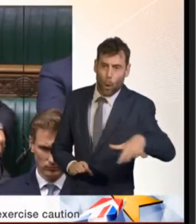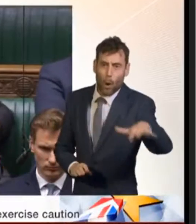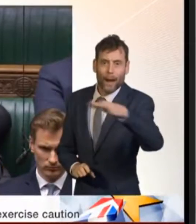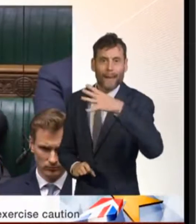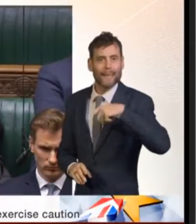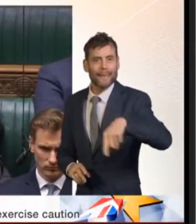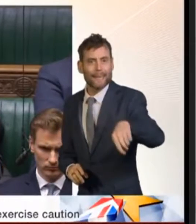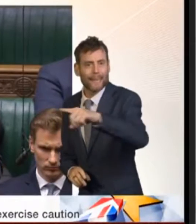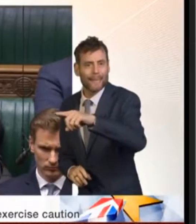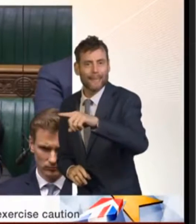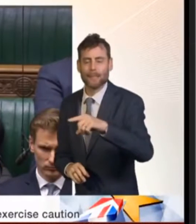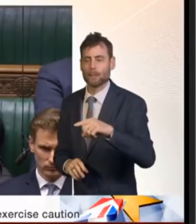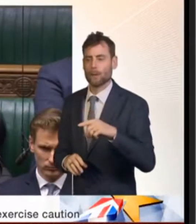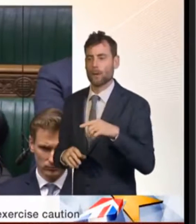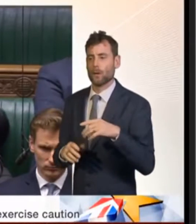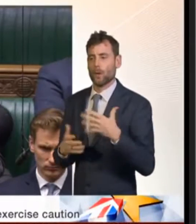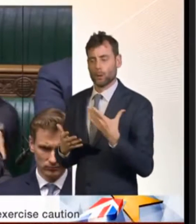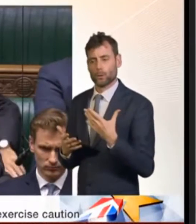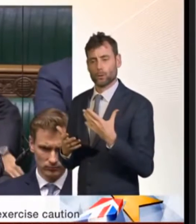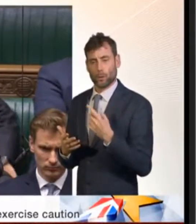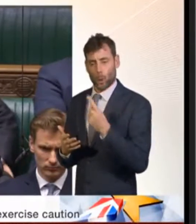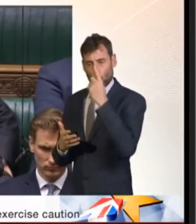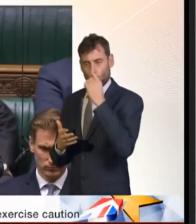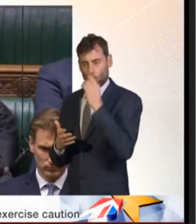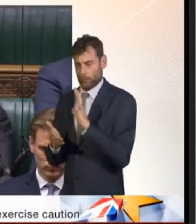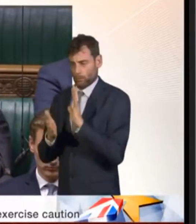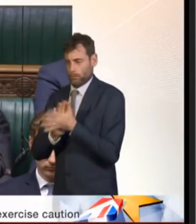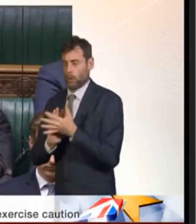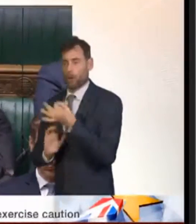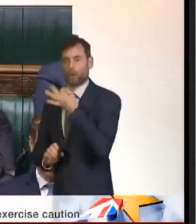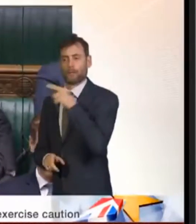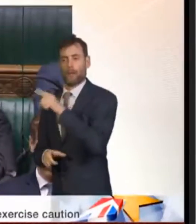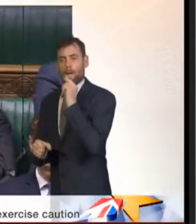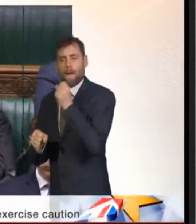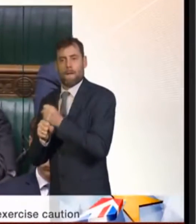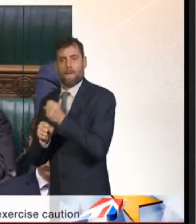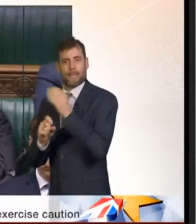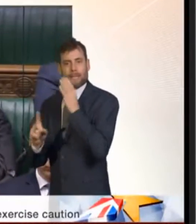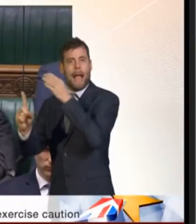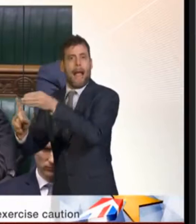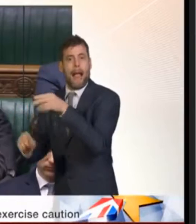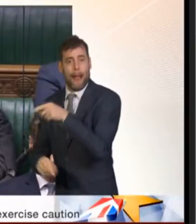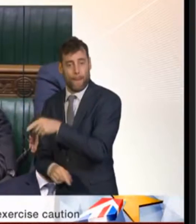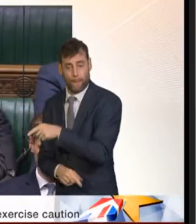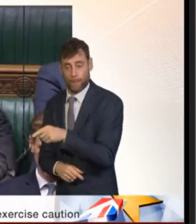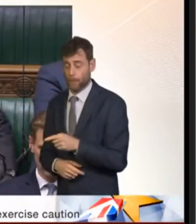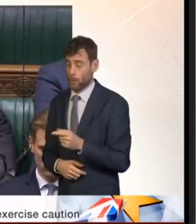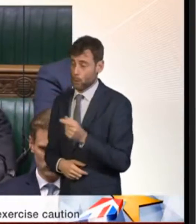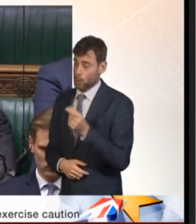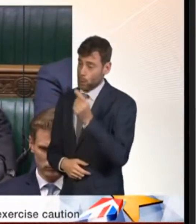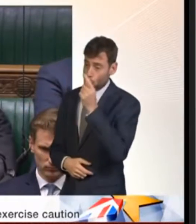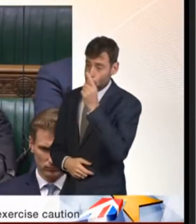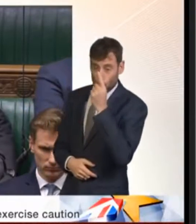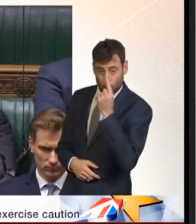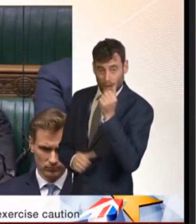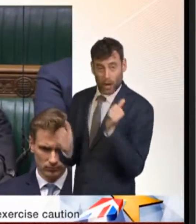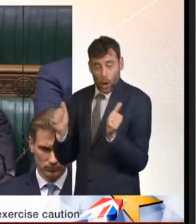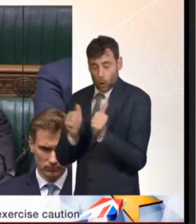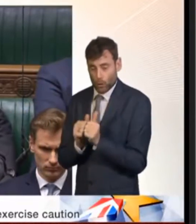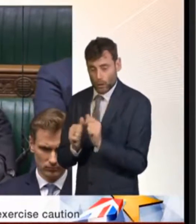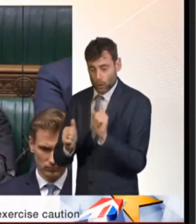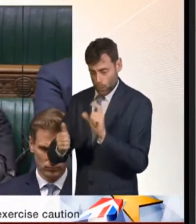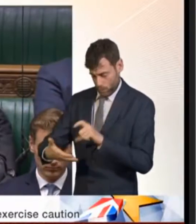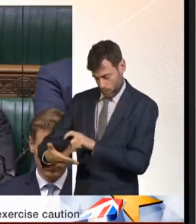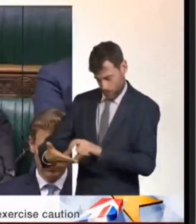of any government of any party, and in effect agree to redact the documents. The politically